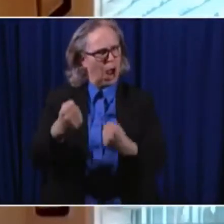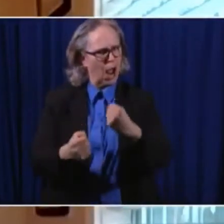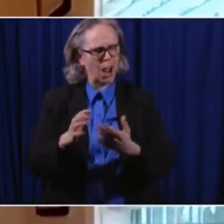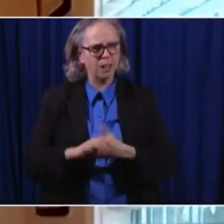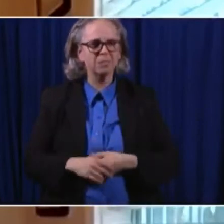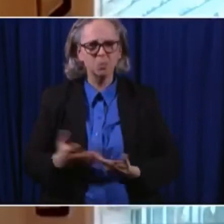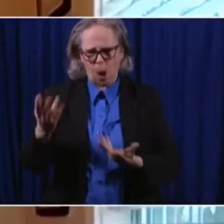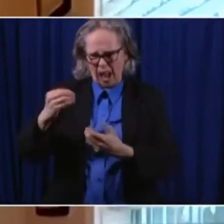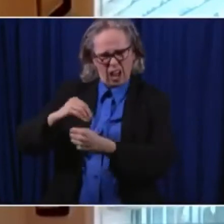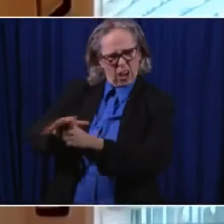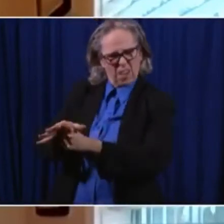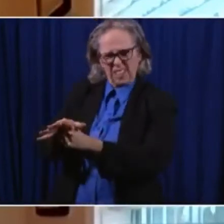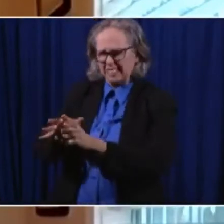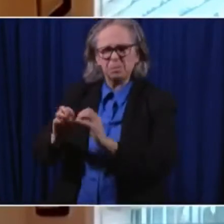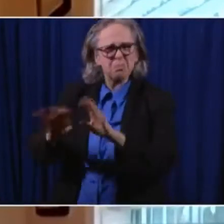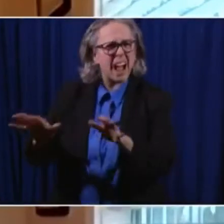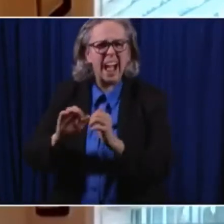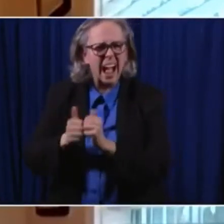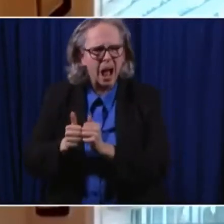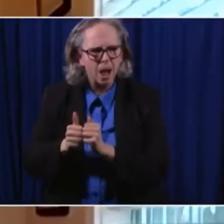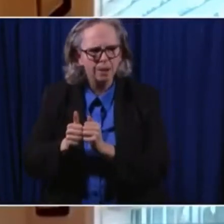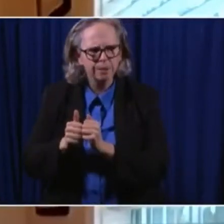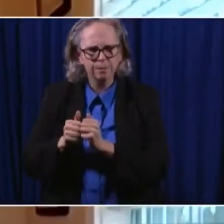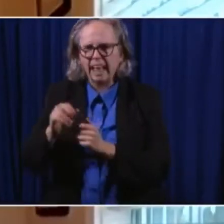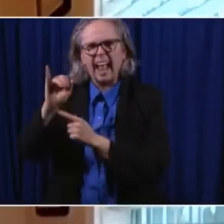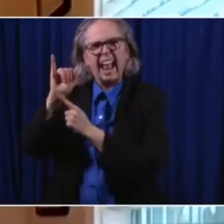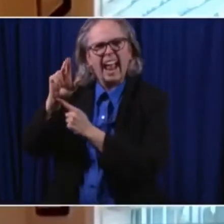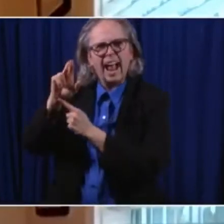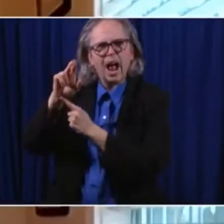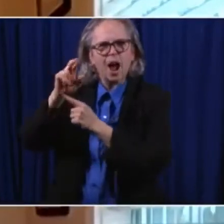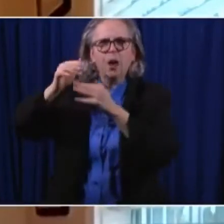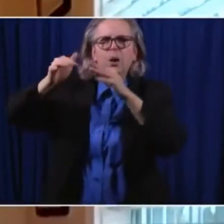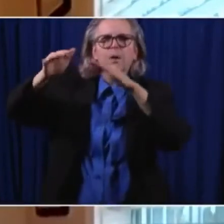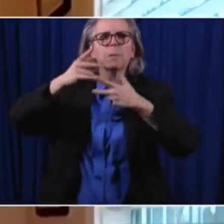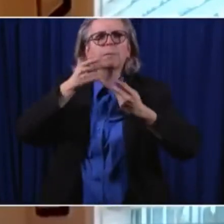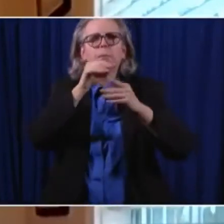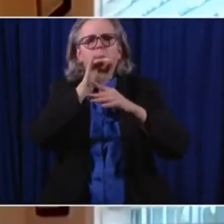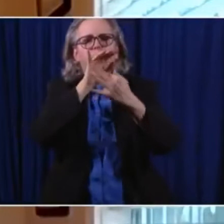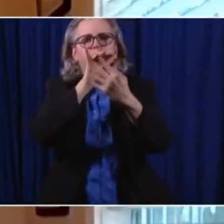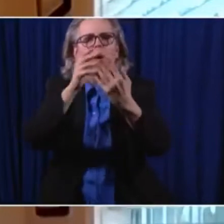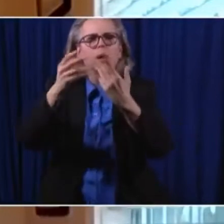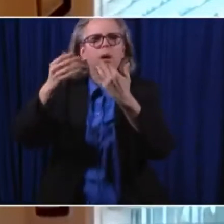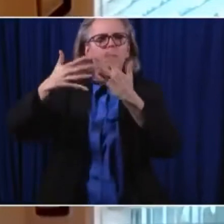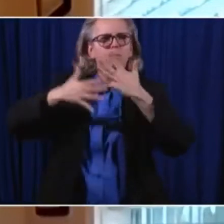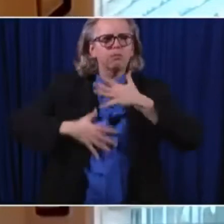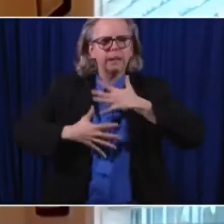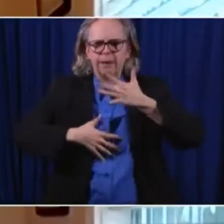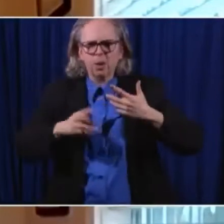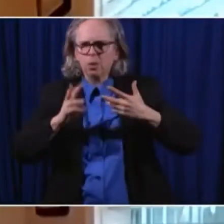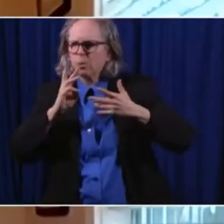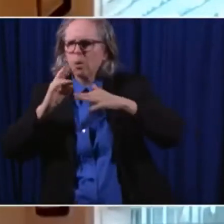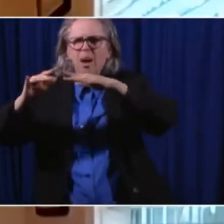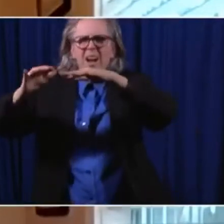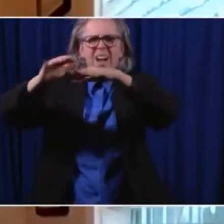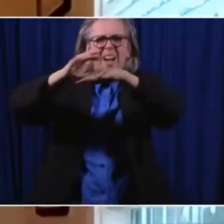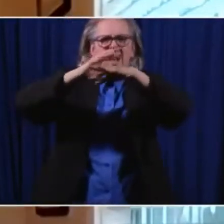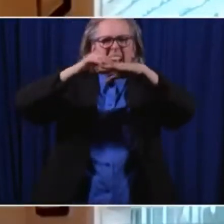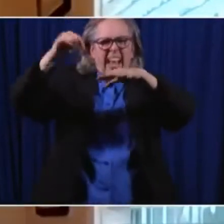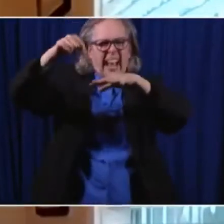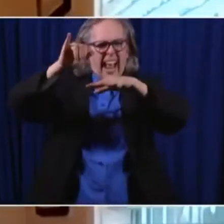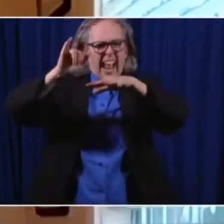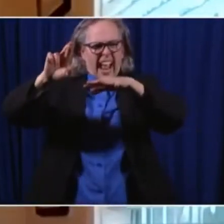talk. It spreads even when we don't have symptoms. So let's work hard this holiday to